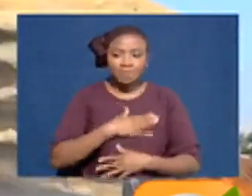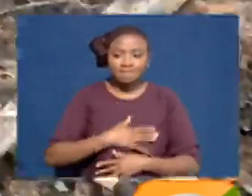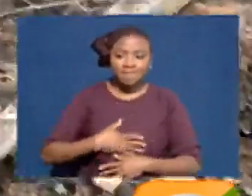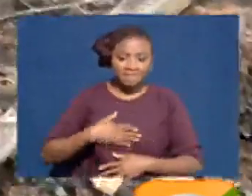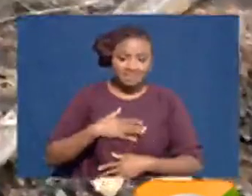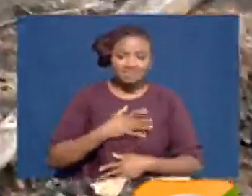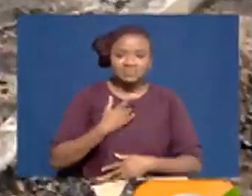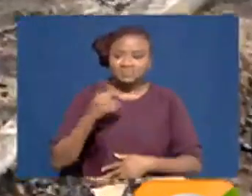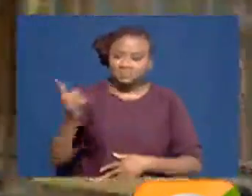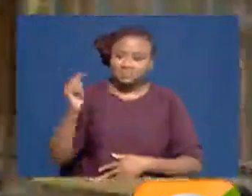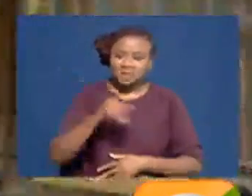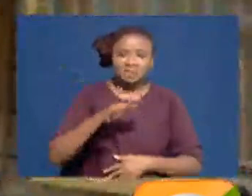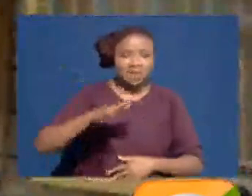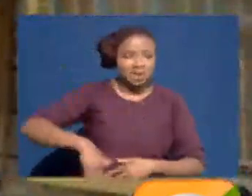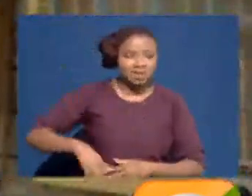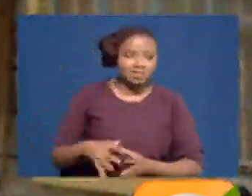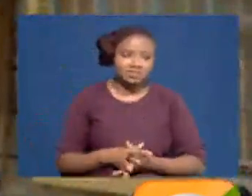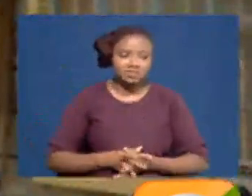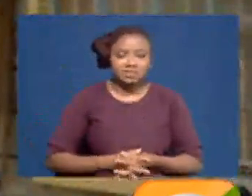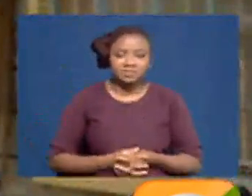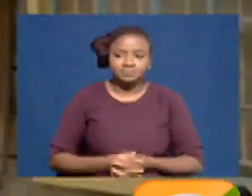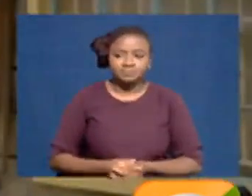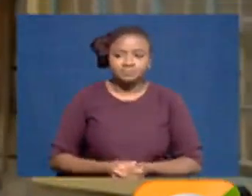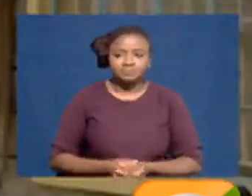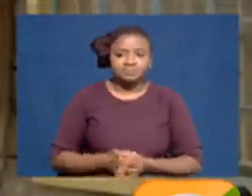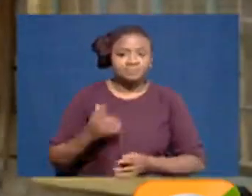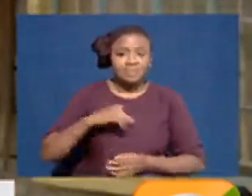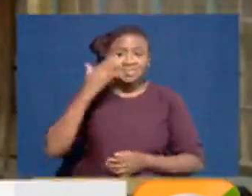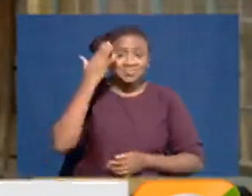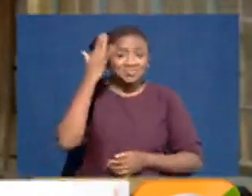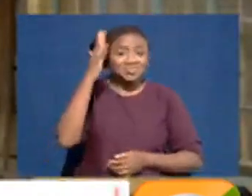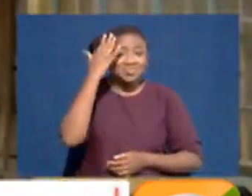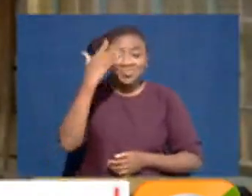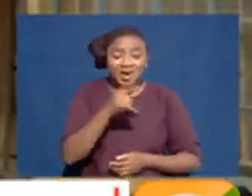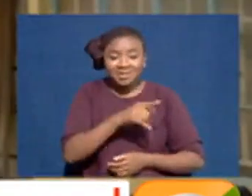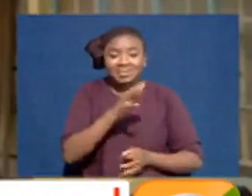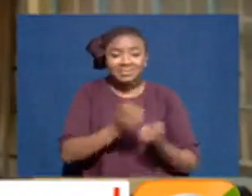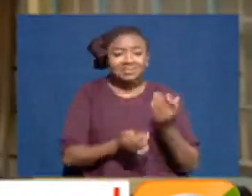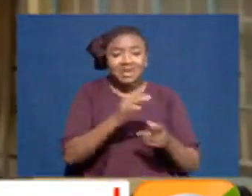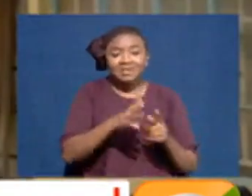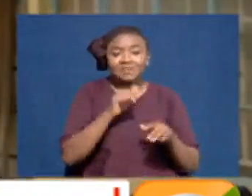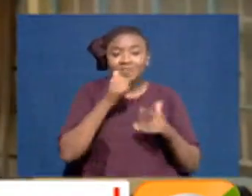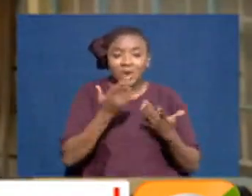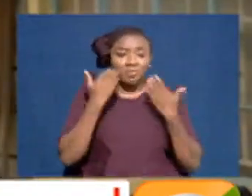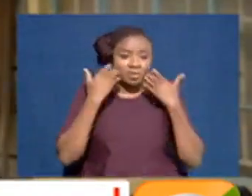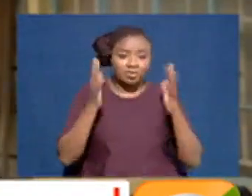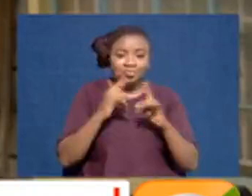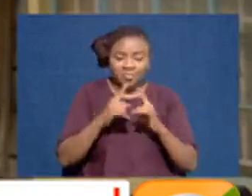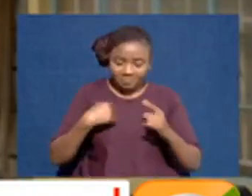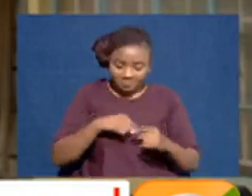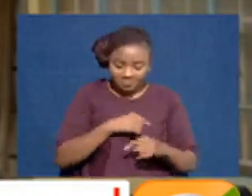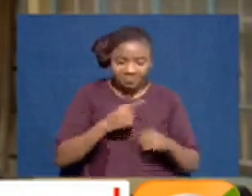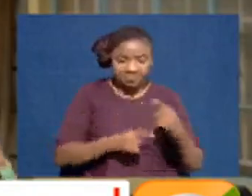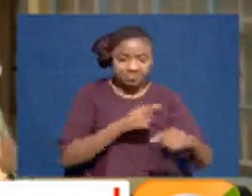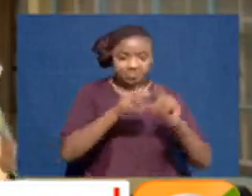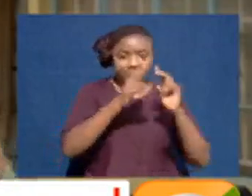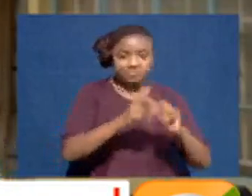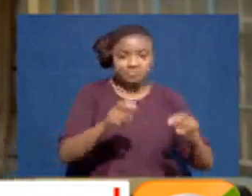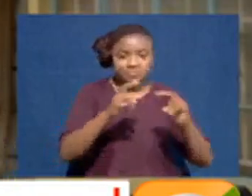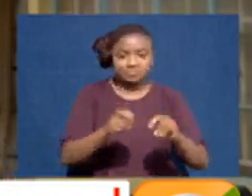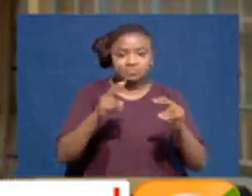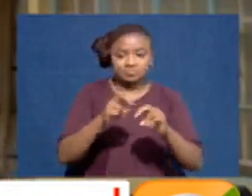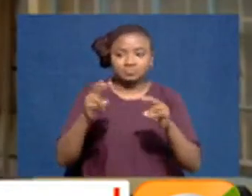for arriving late. Hatujajua chanzo ya moto ilikuwa nini, but we are doing investigations. Tunajaribu kufanya